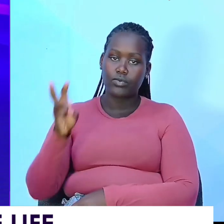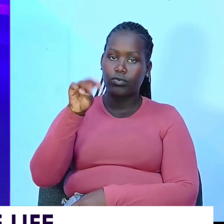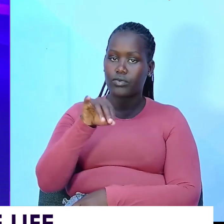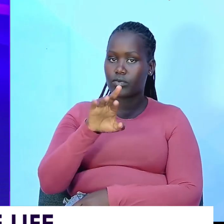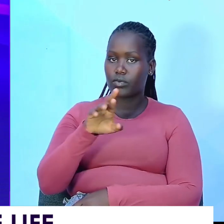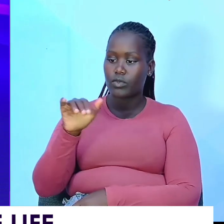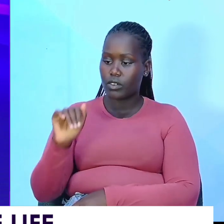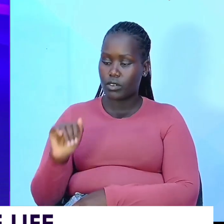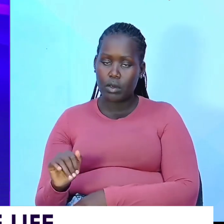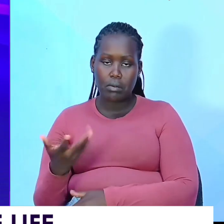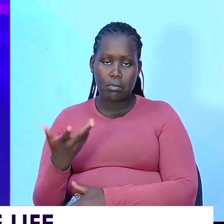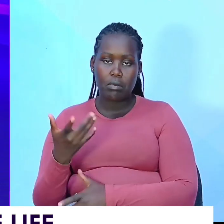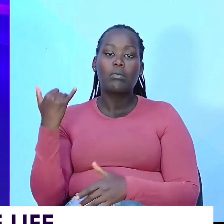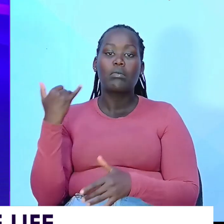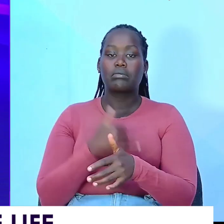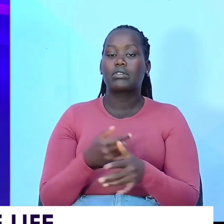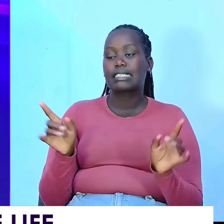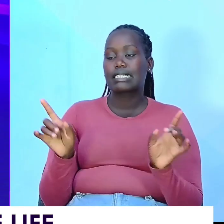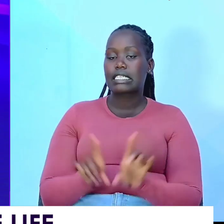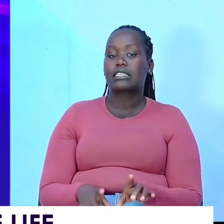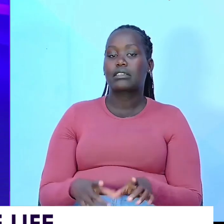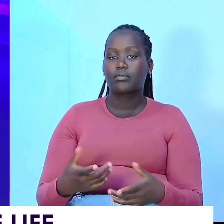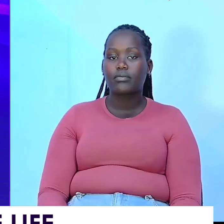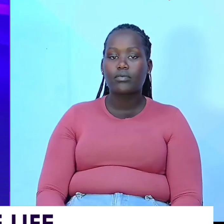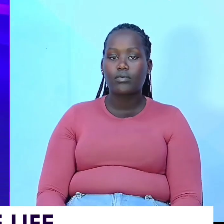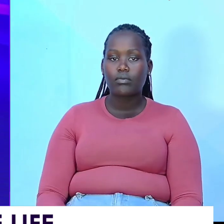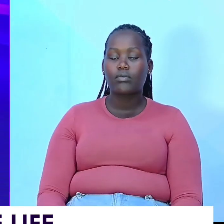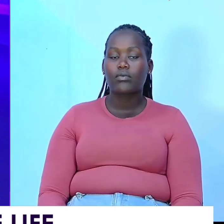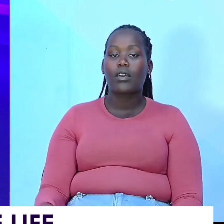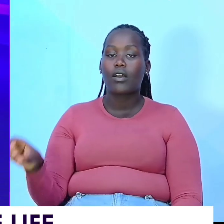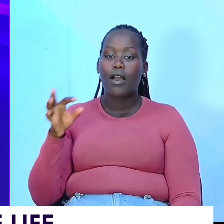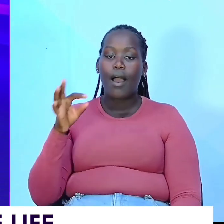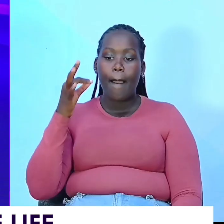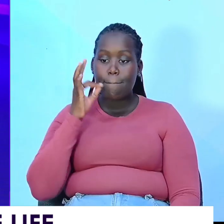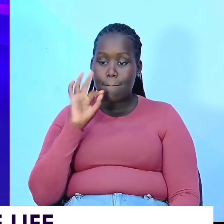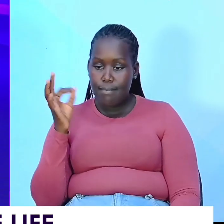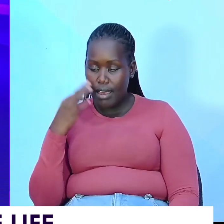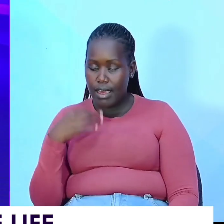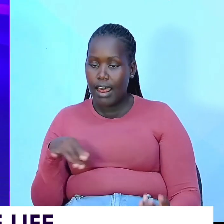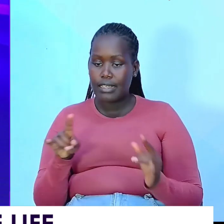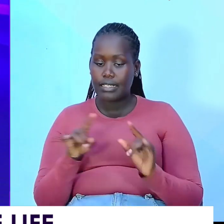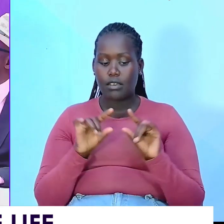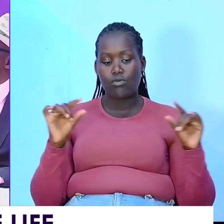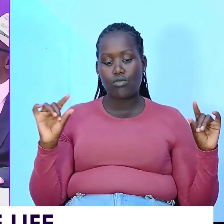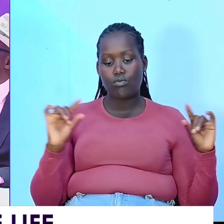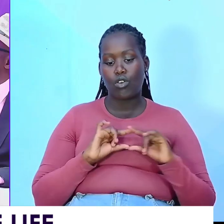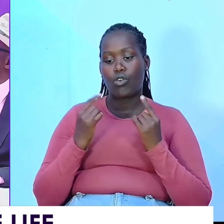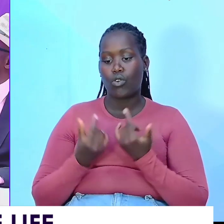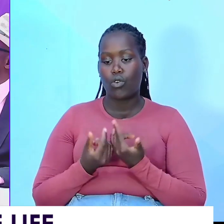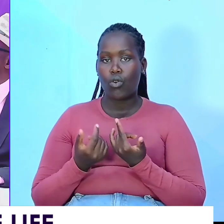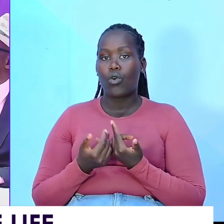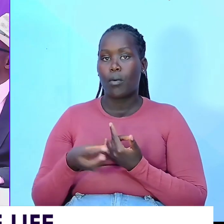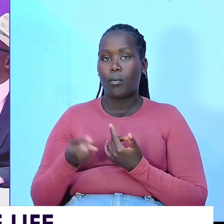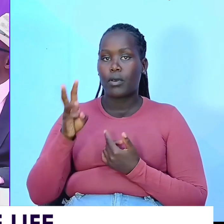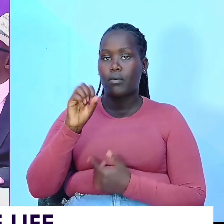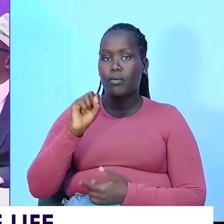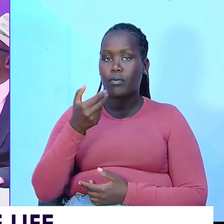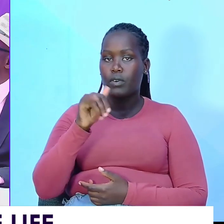still a drug. Mira? Still in the same category. Yeah, and nowadays they come with flavors, I'm told, like